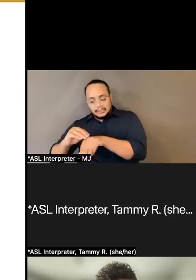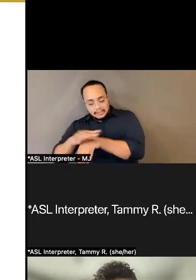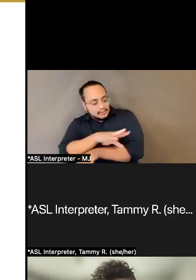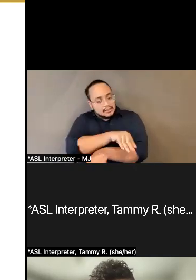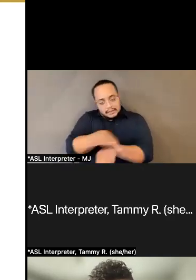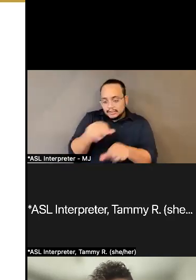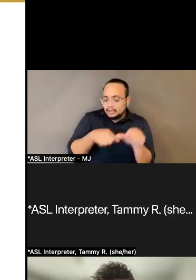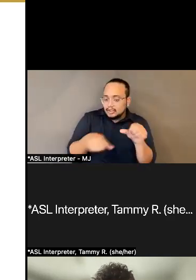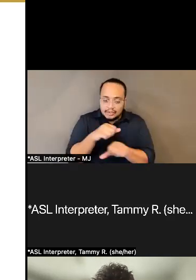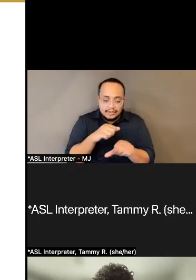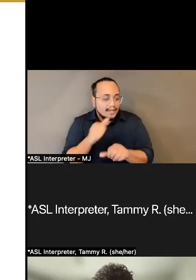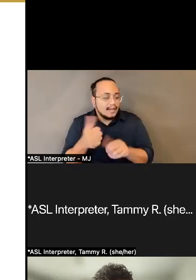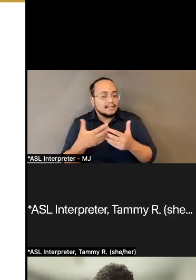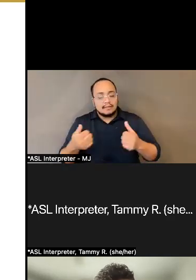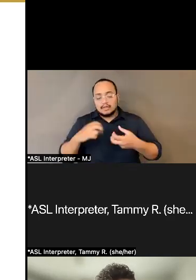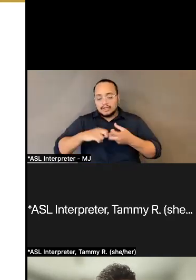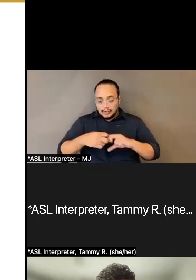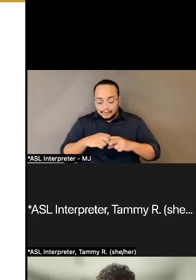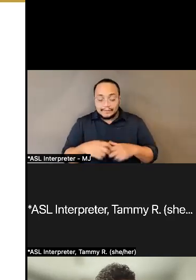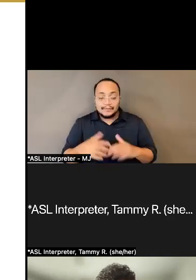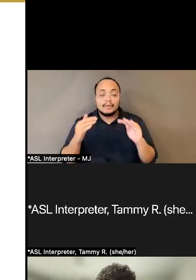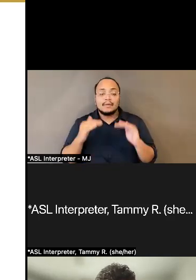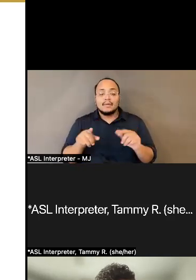We also learned more than